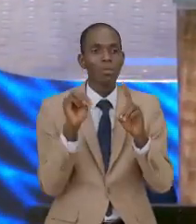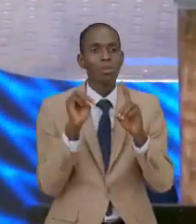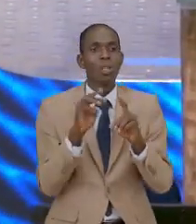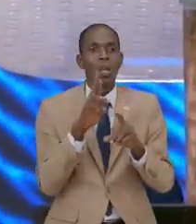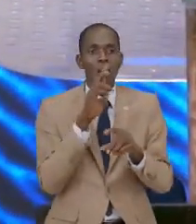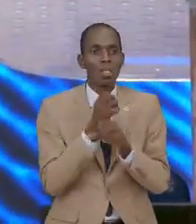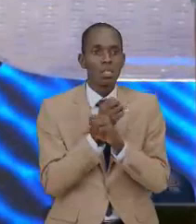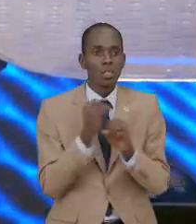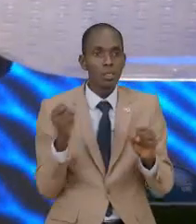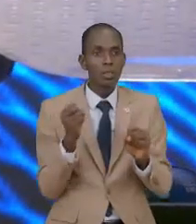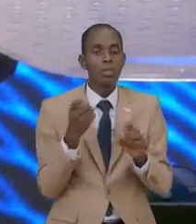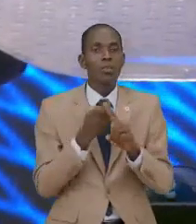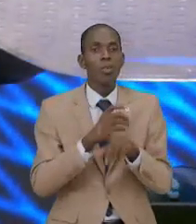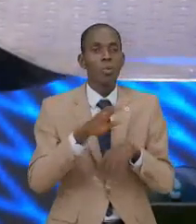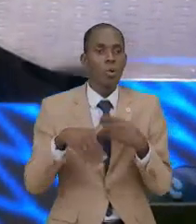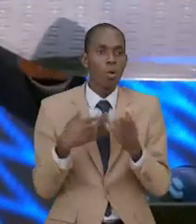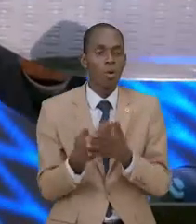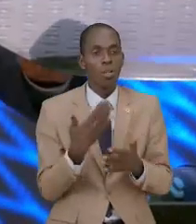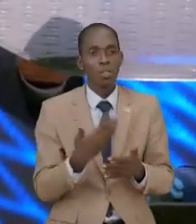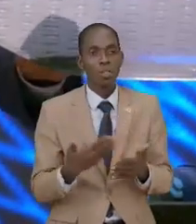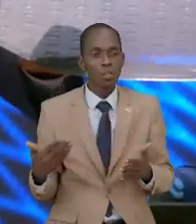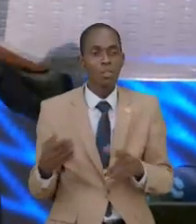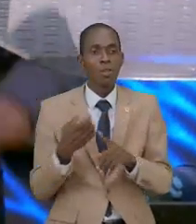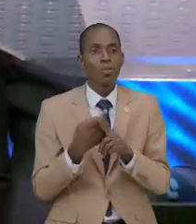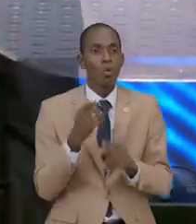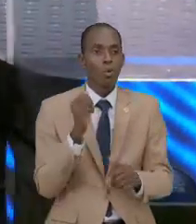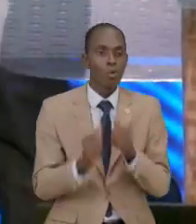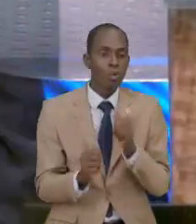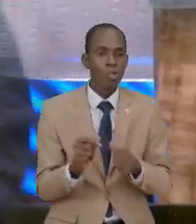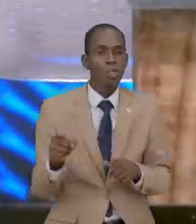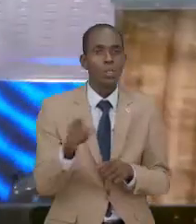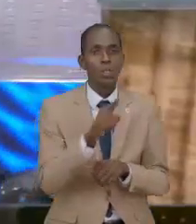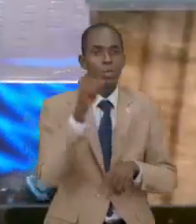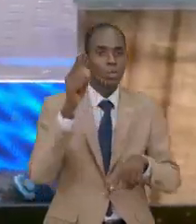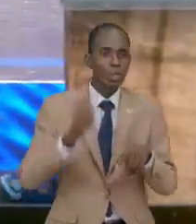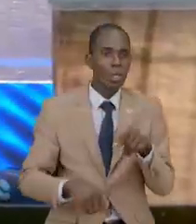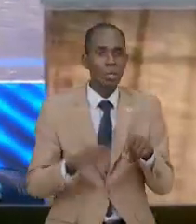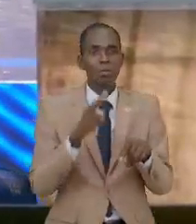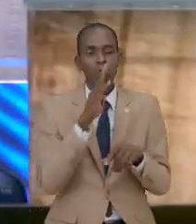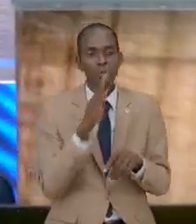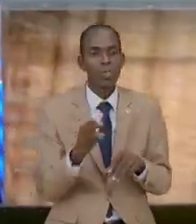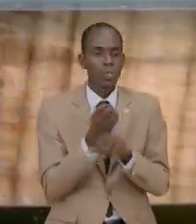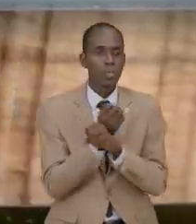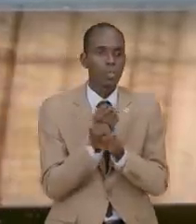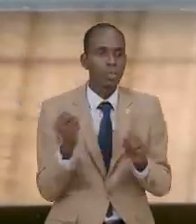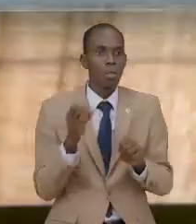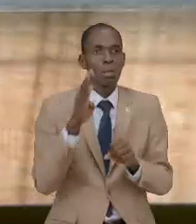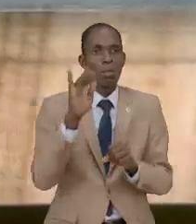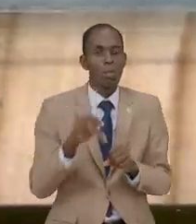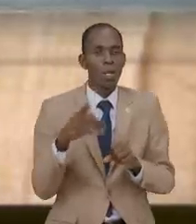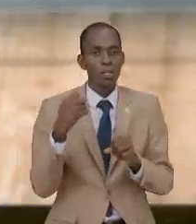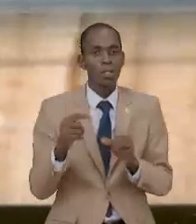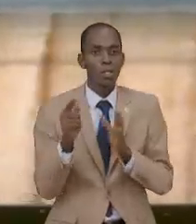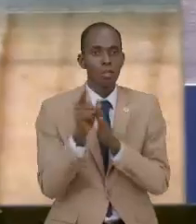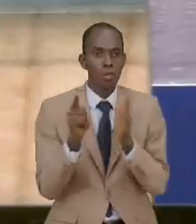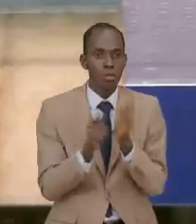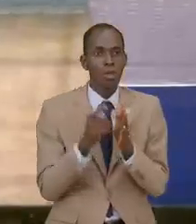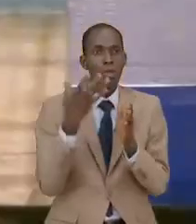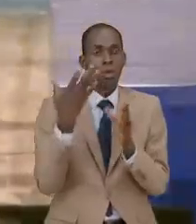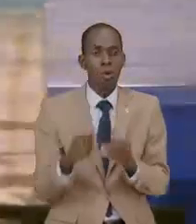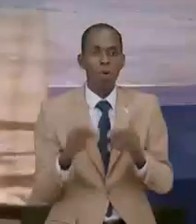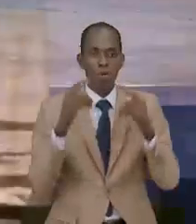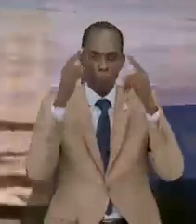justified from all things from which ye could not be justified by the law of